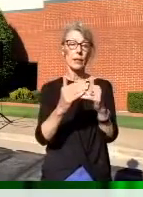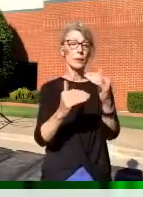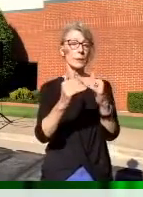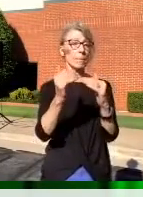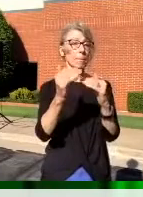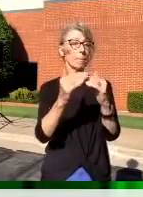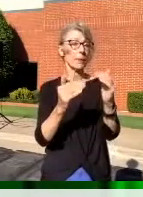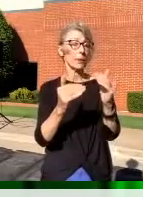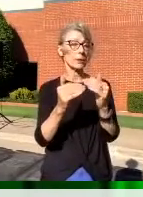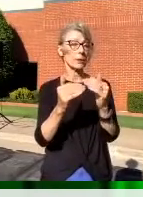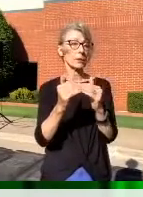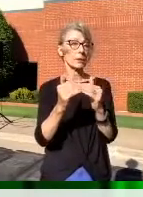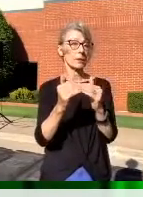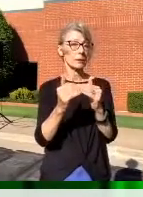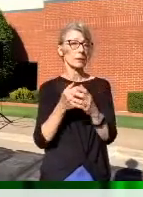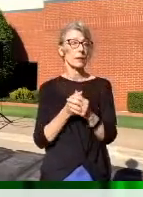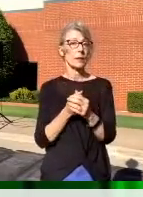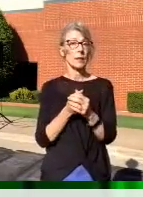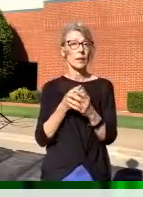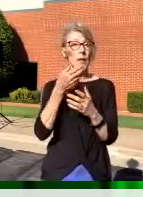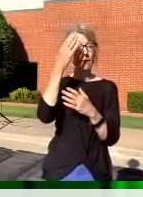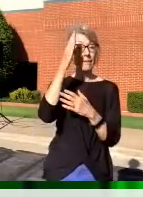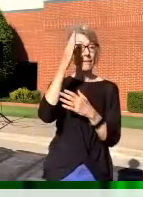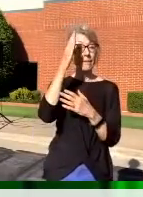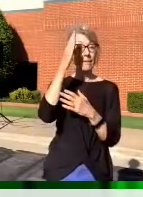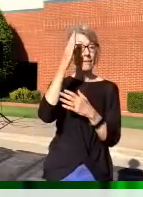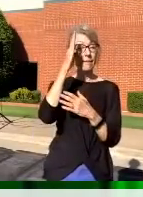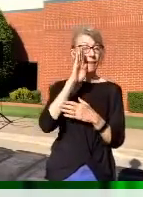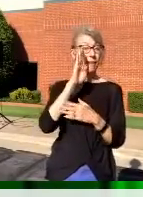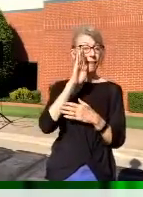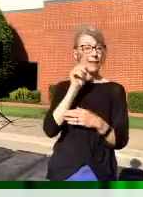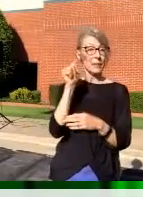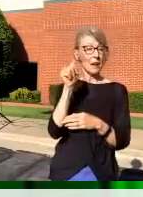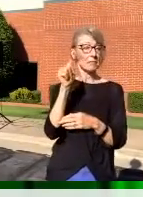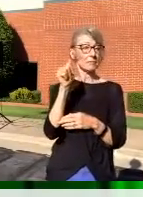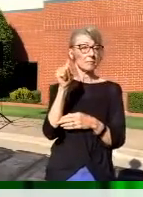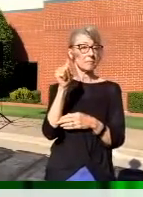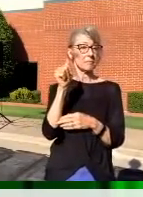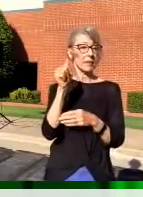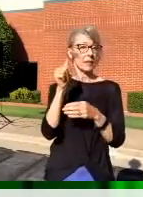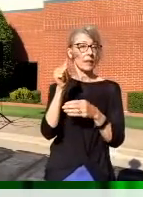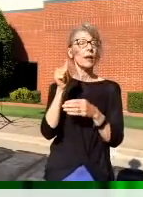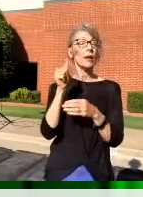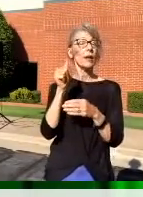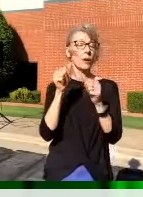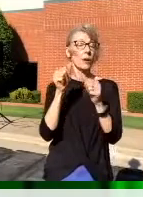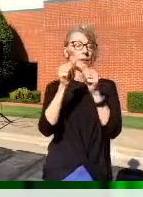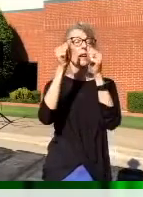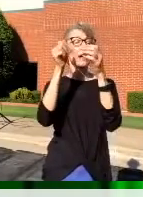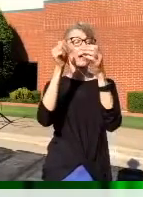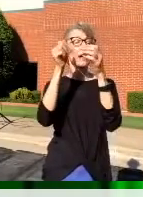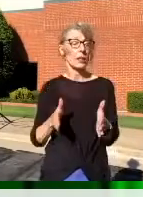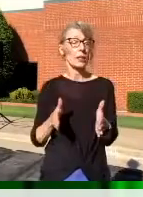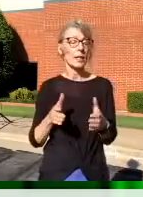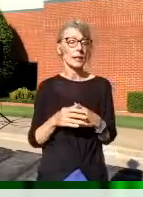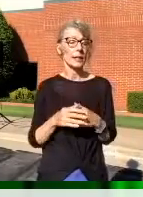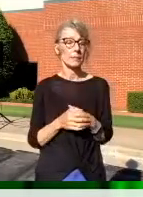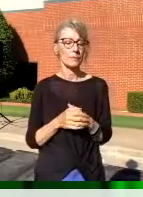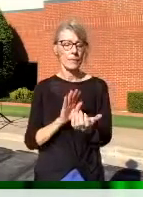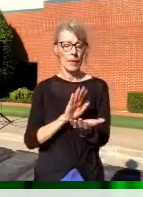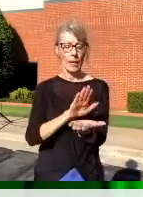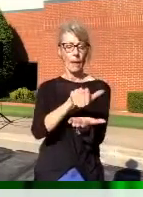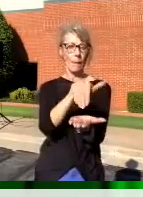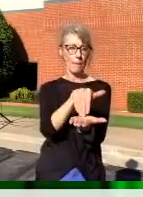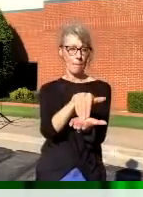He actually was the primary architect. And here's how the building was built. We're starting in the middle. You got this incredible